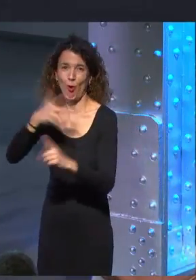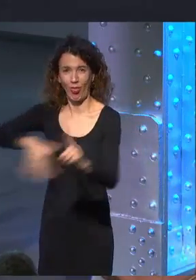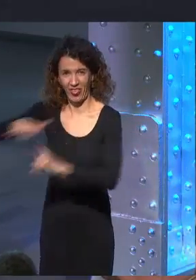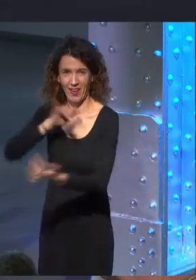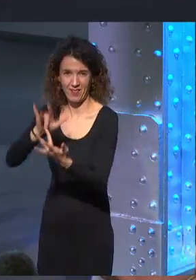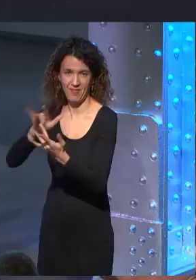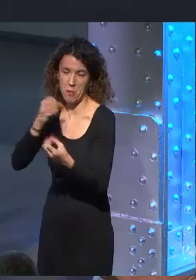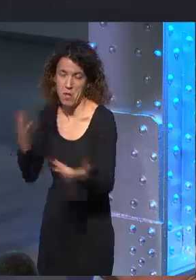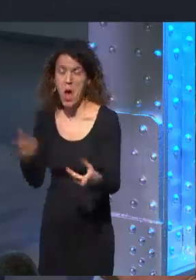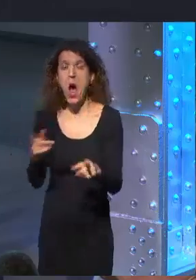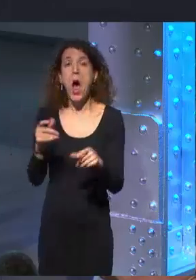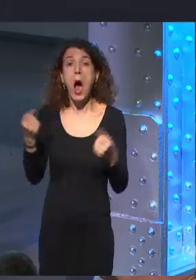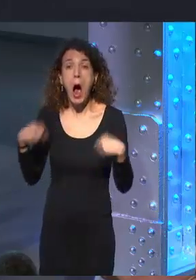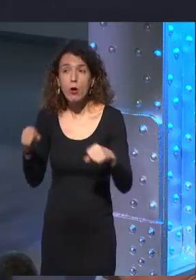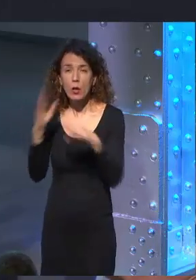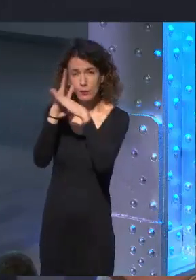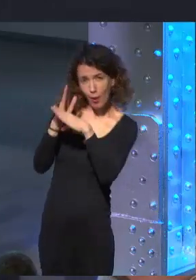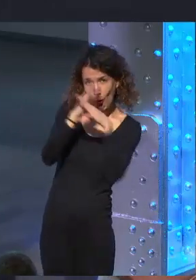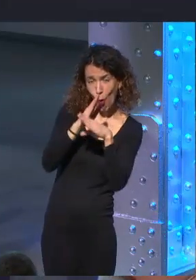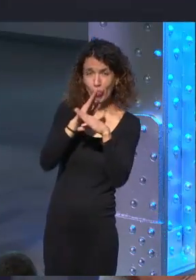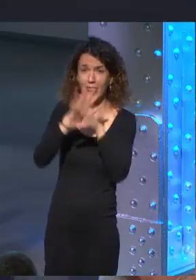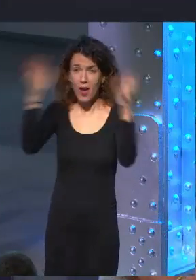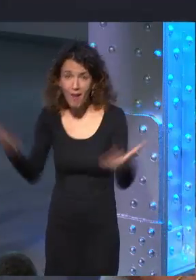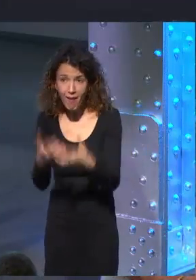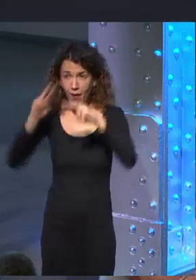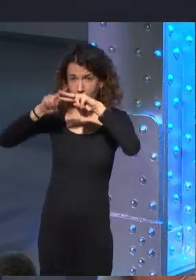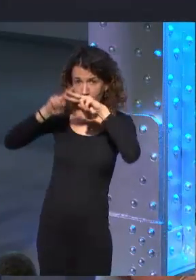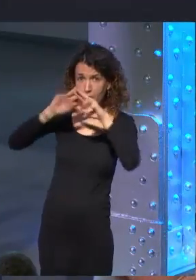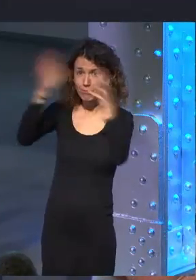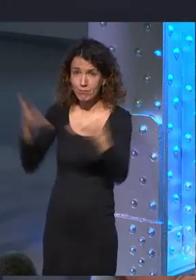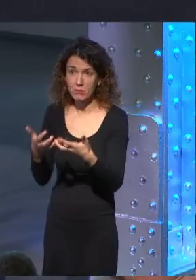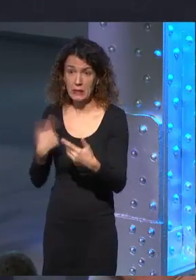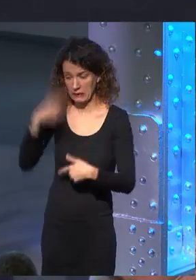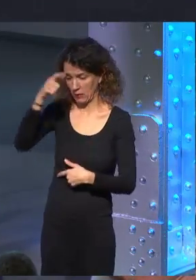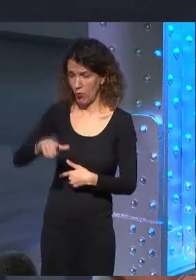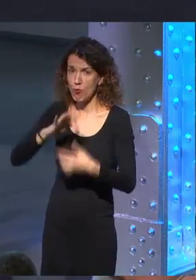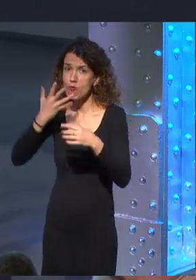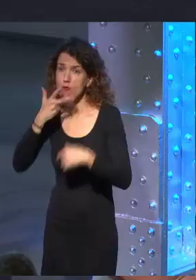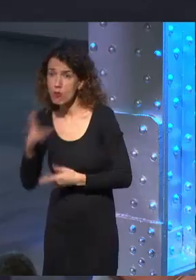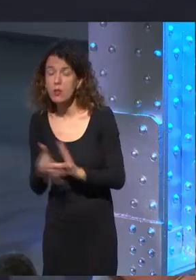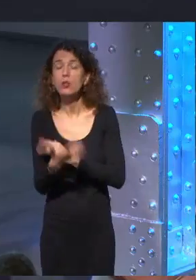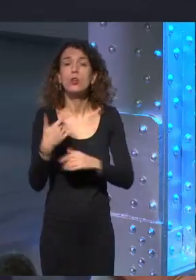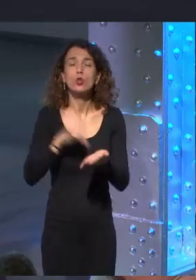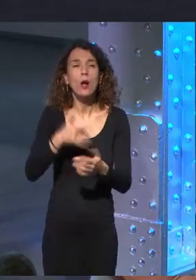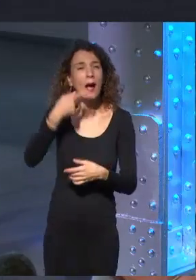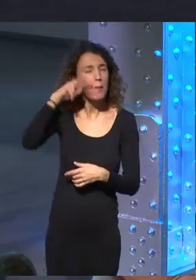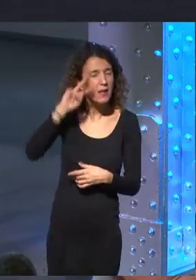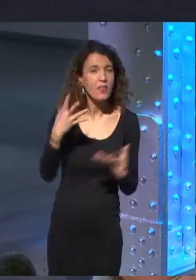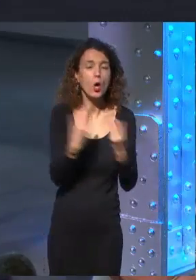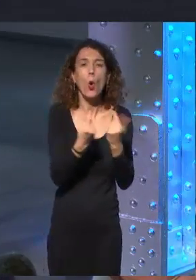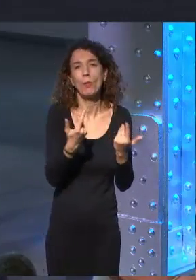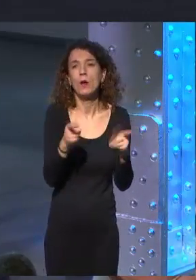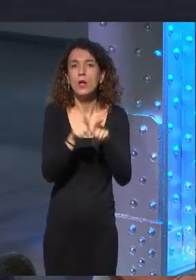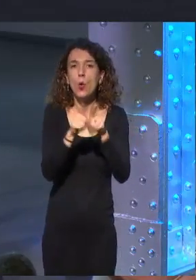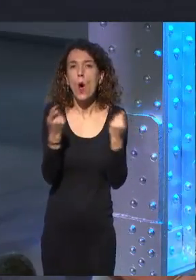when you interact with people that are your friends, although they are behind a nickname, you know who they are. But